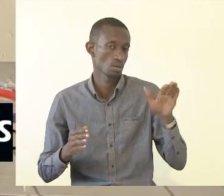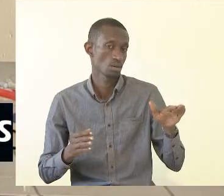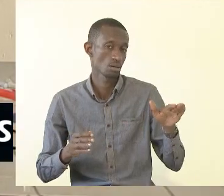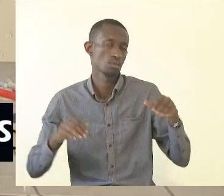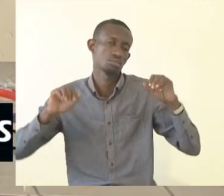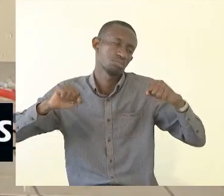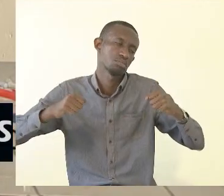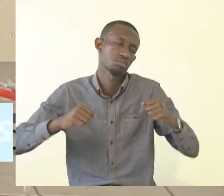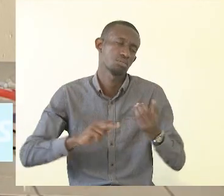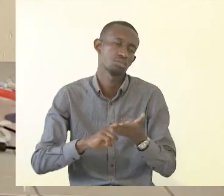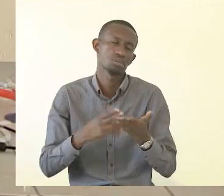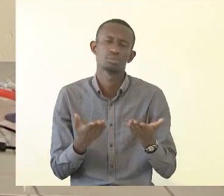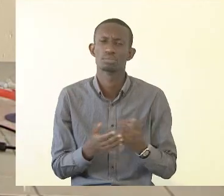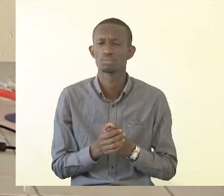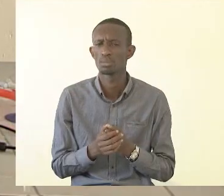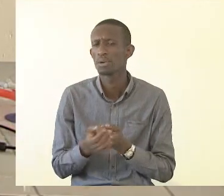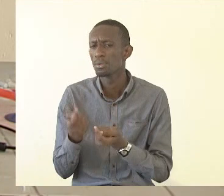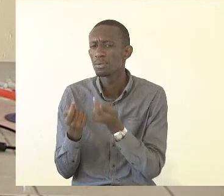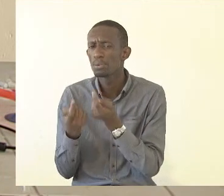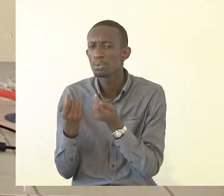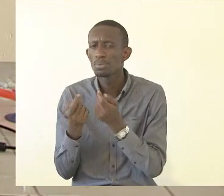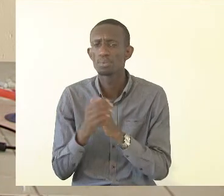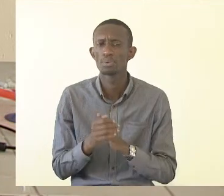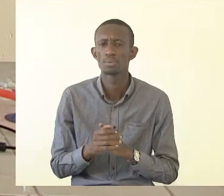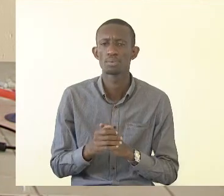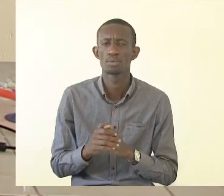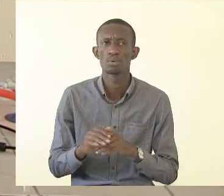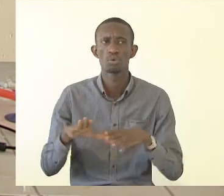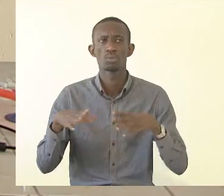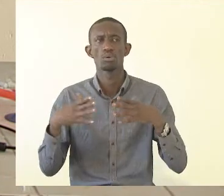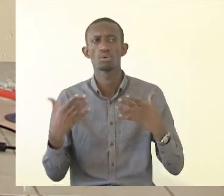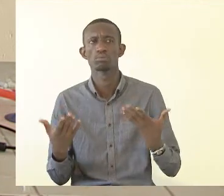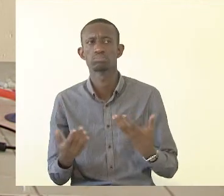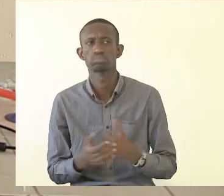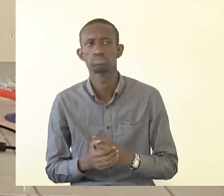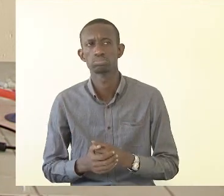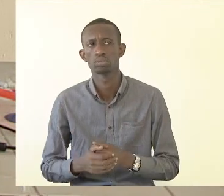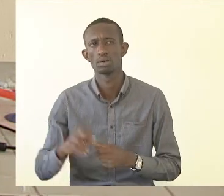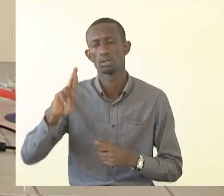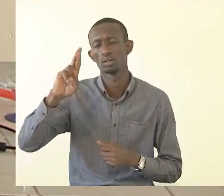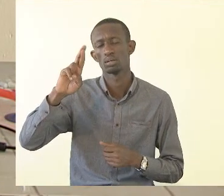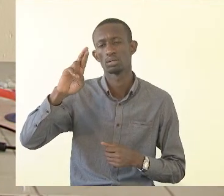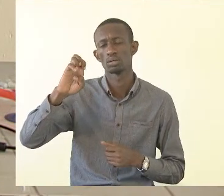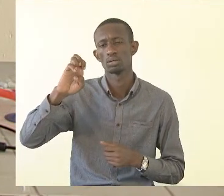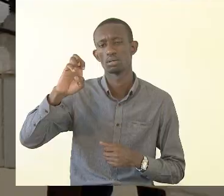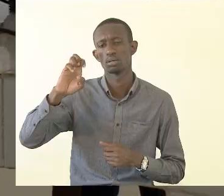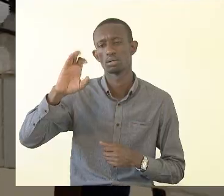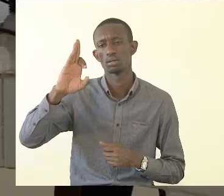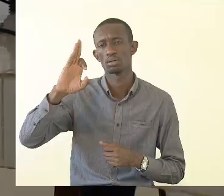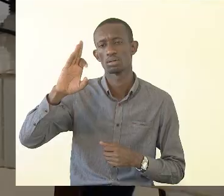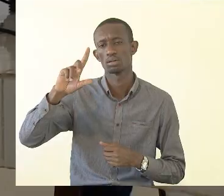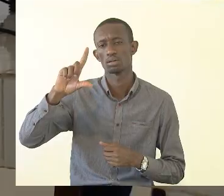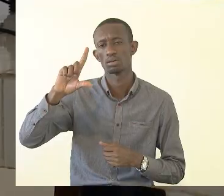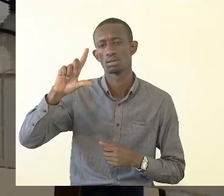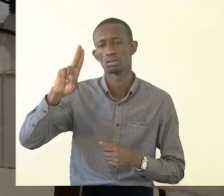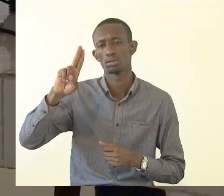heat or, in most cases, using the word reflux. So that is the condition.